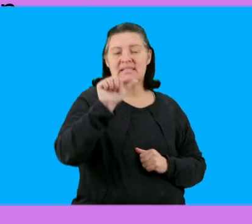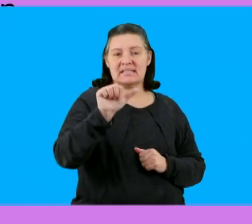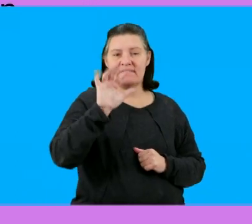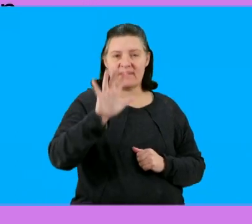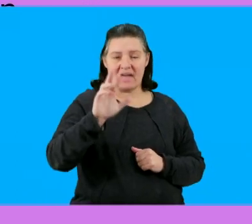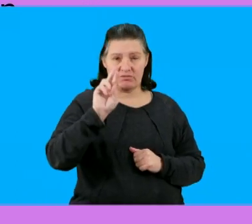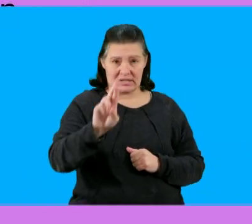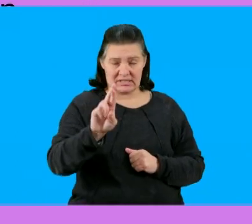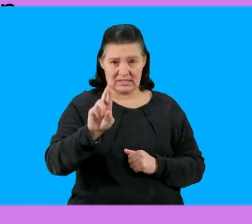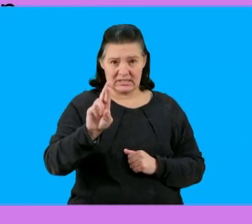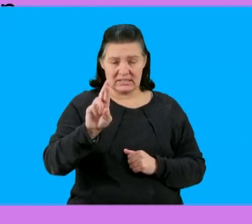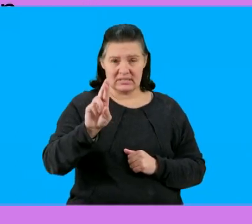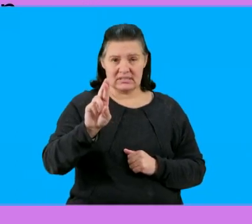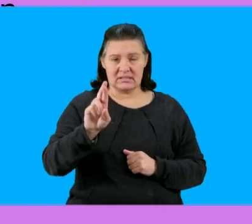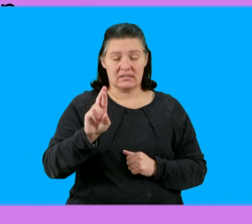365 rand